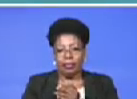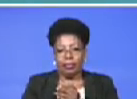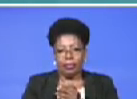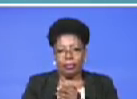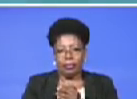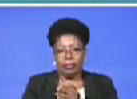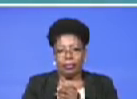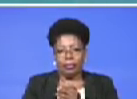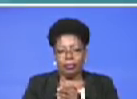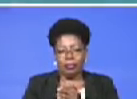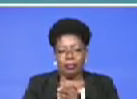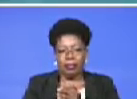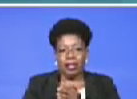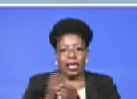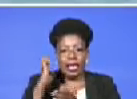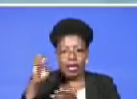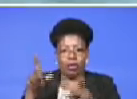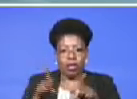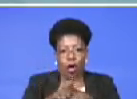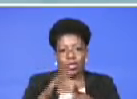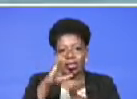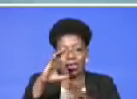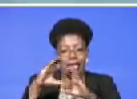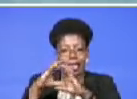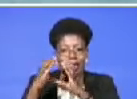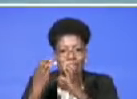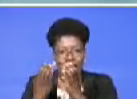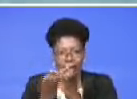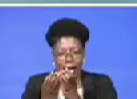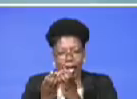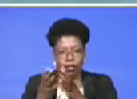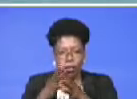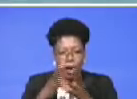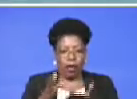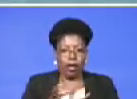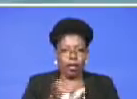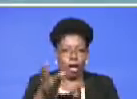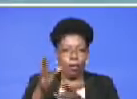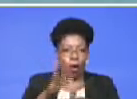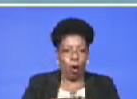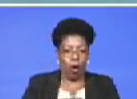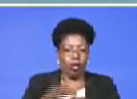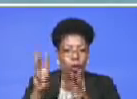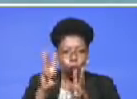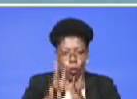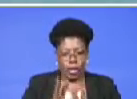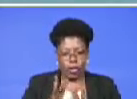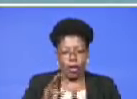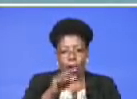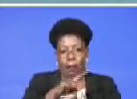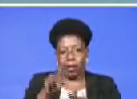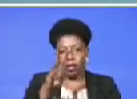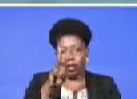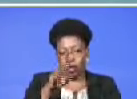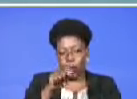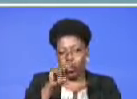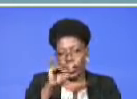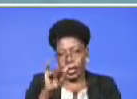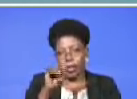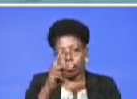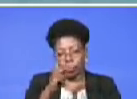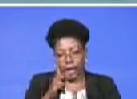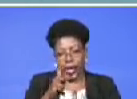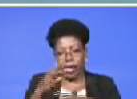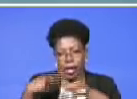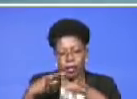Now, Stephen was also in the C-Class Commodore Emeritus Cup on Wednesday, but his boat, Widdy K, ran into some problem, were taxed